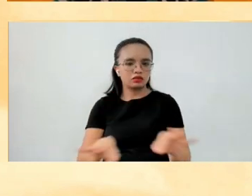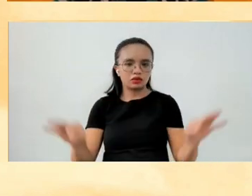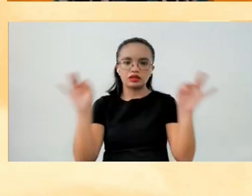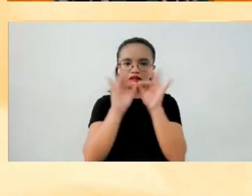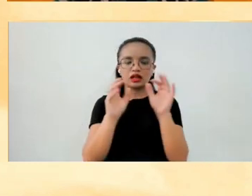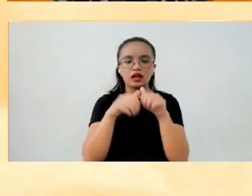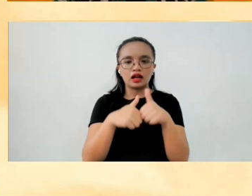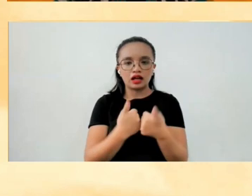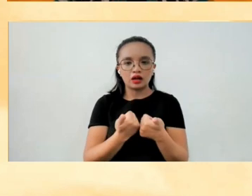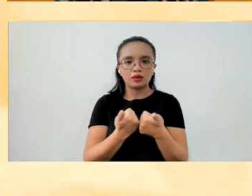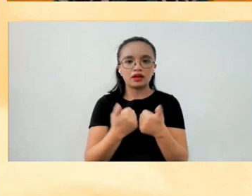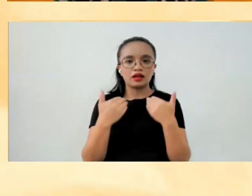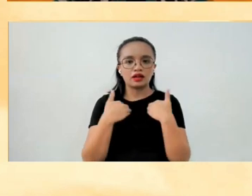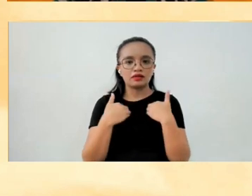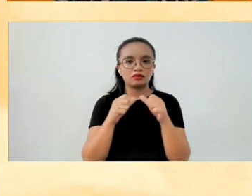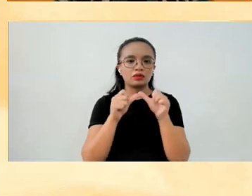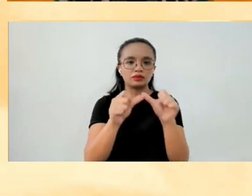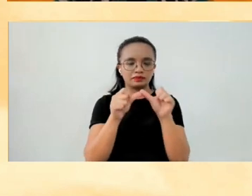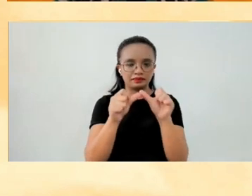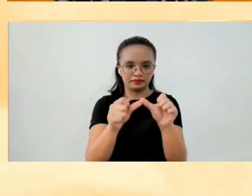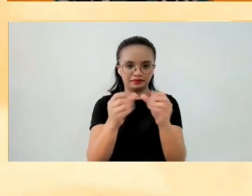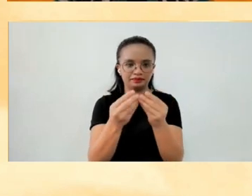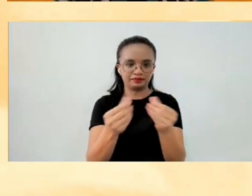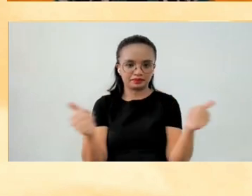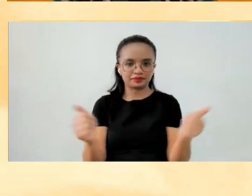creating effective and sustainable interventions.